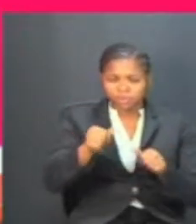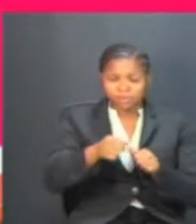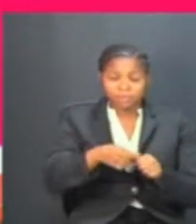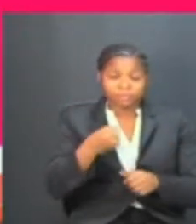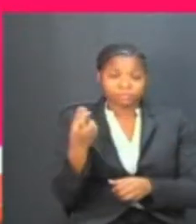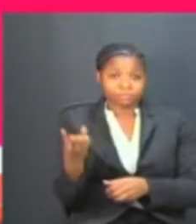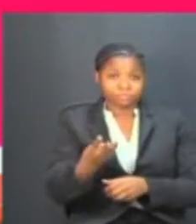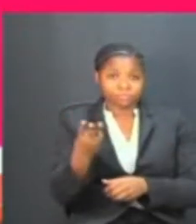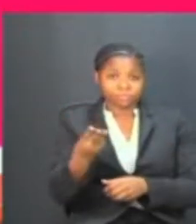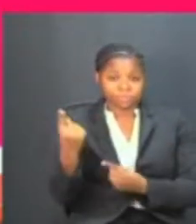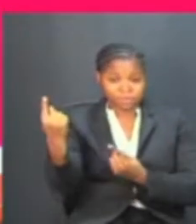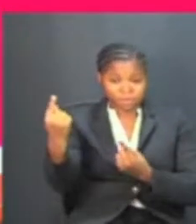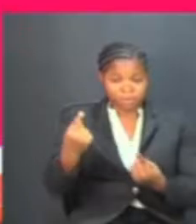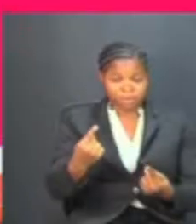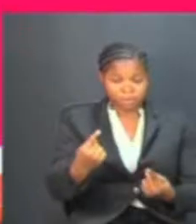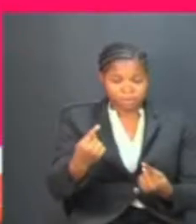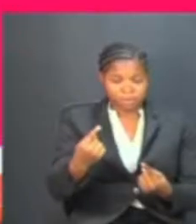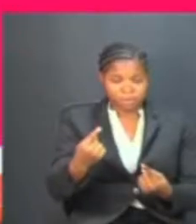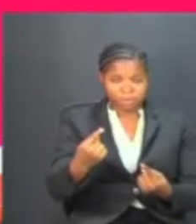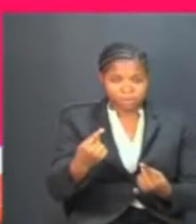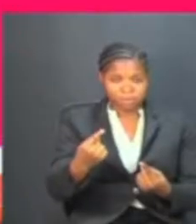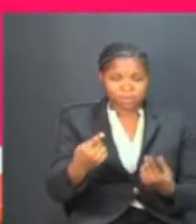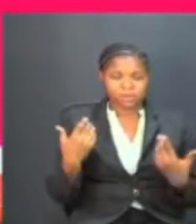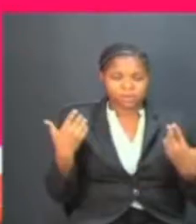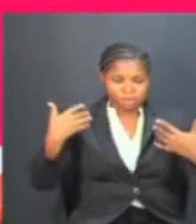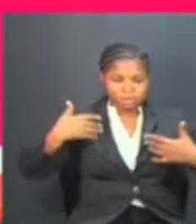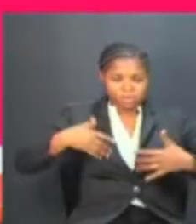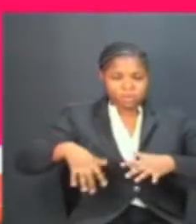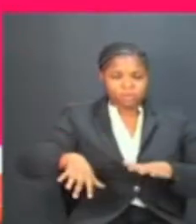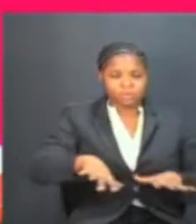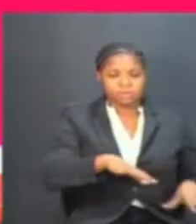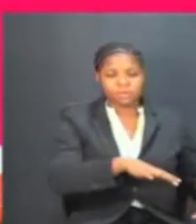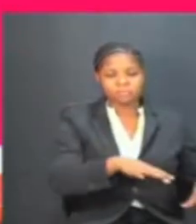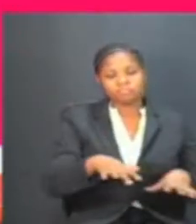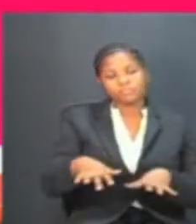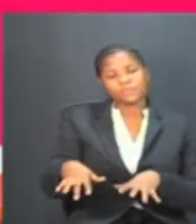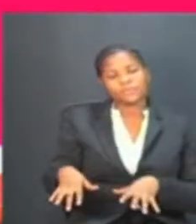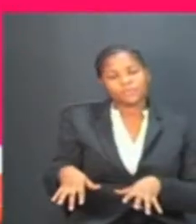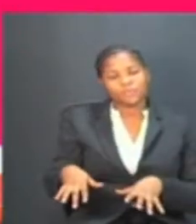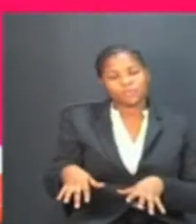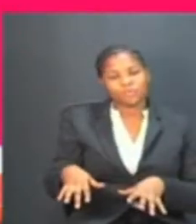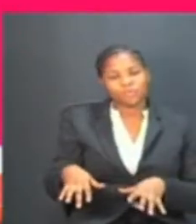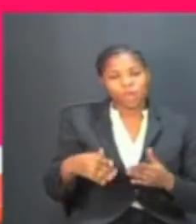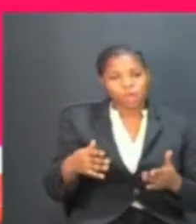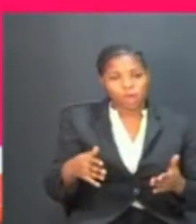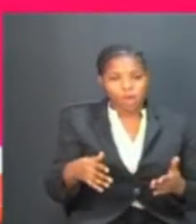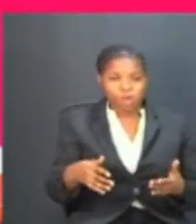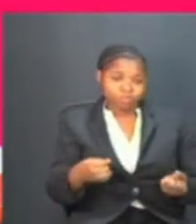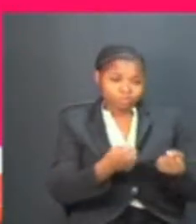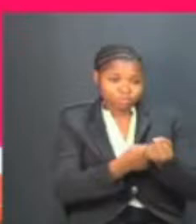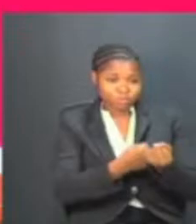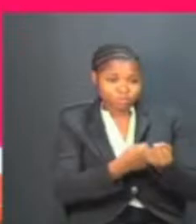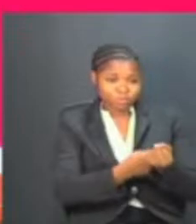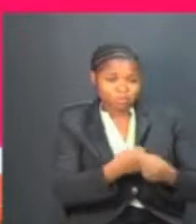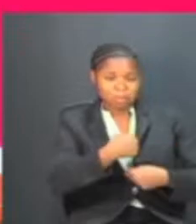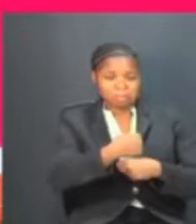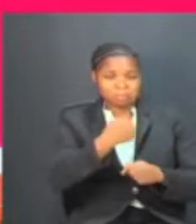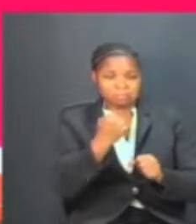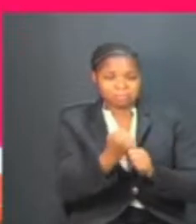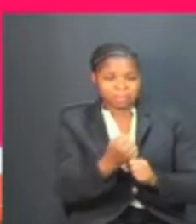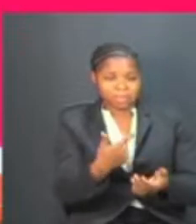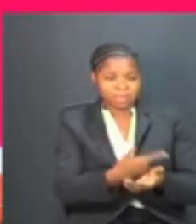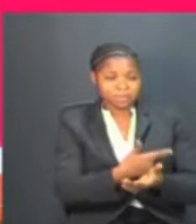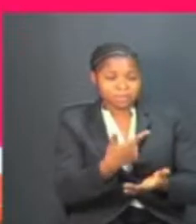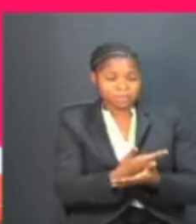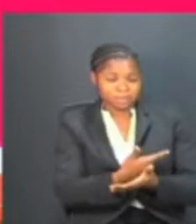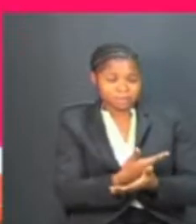appear in our smoke in order to promote Made in Ghana wear. Thank you